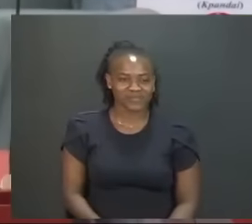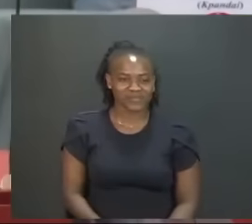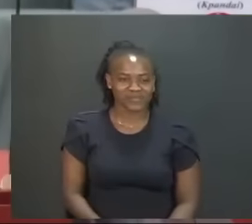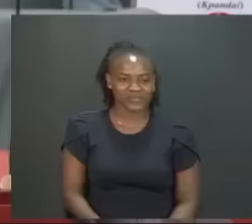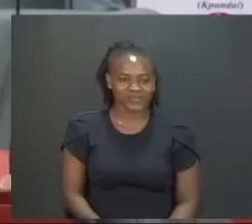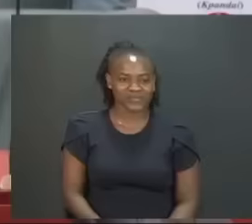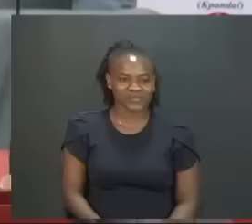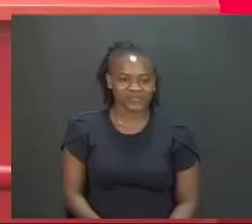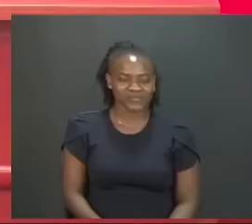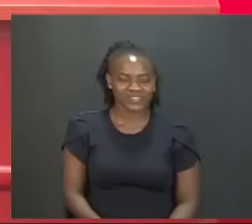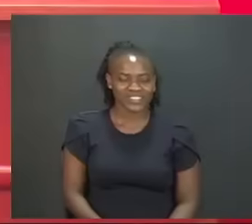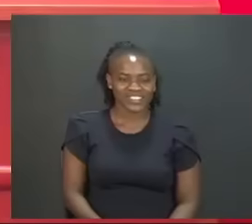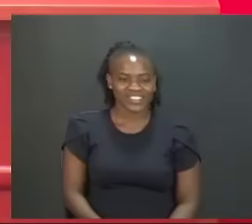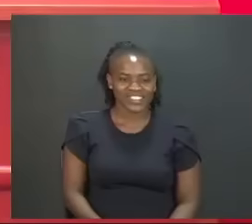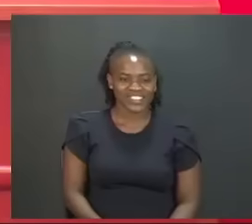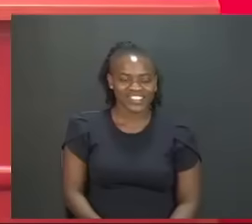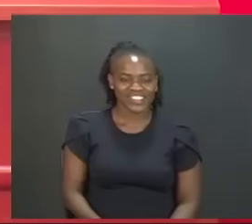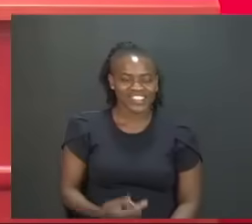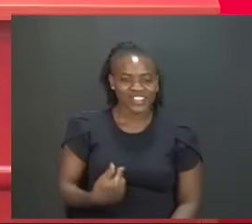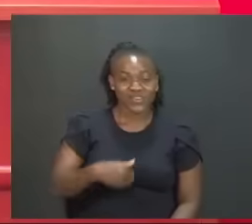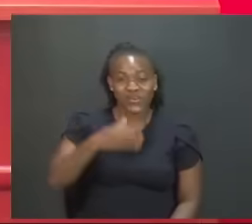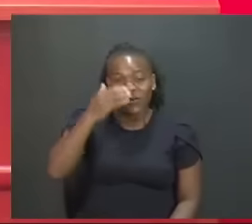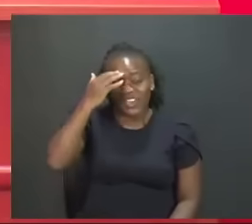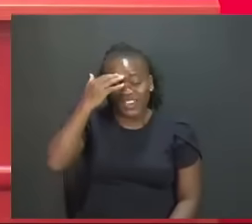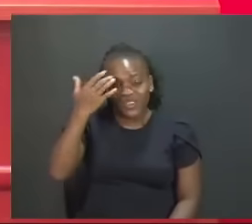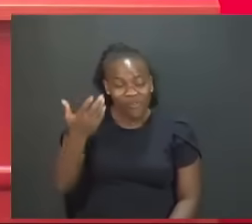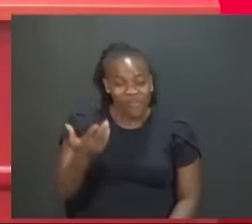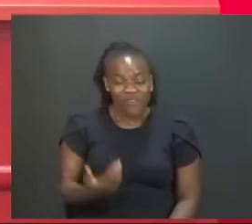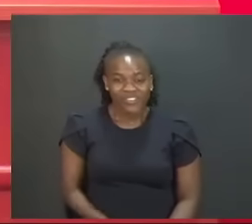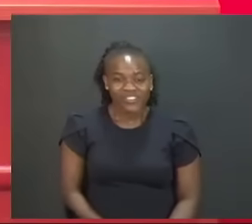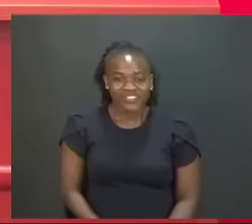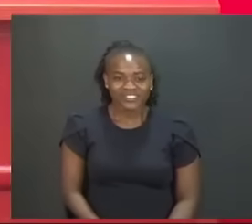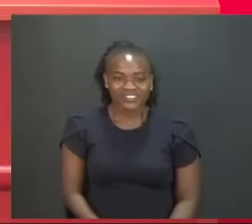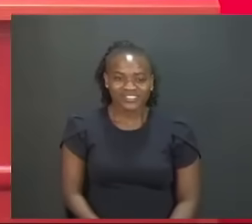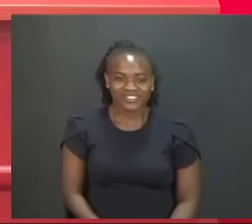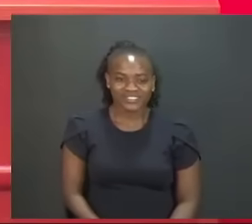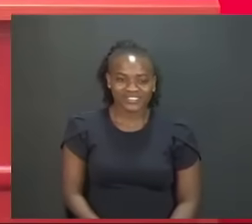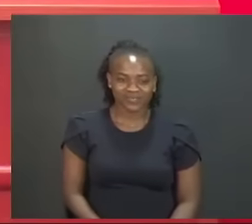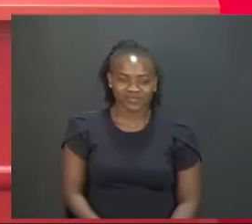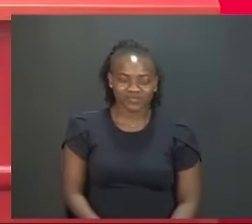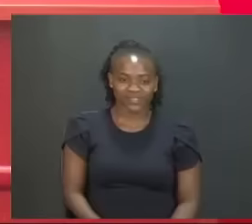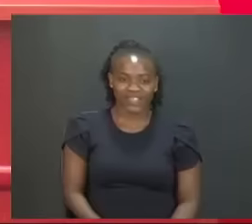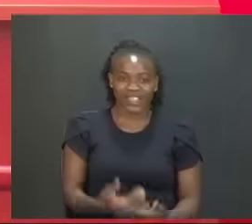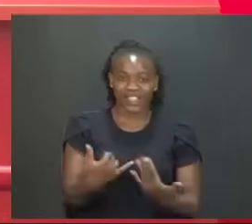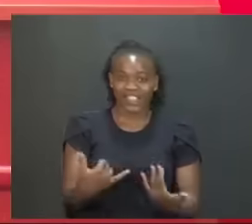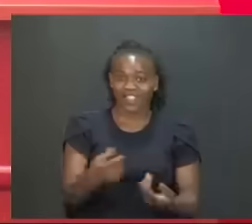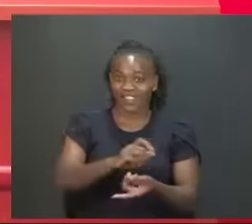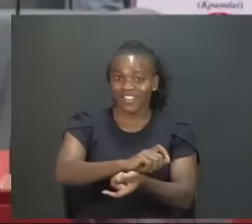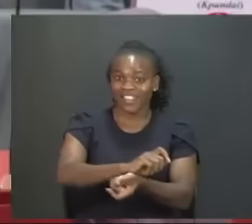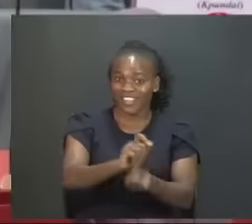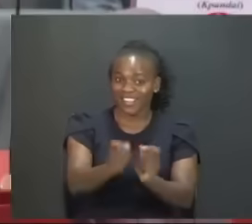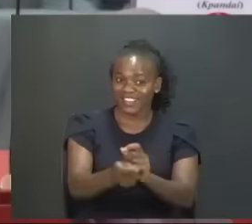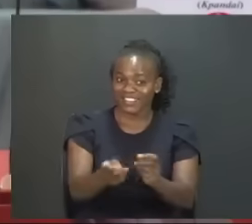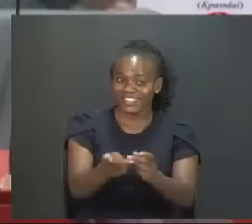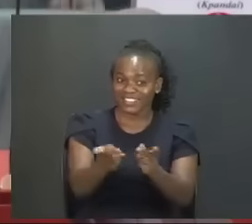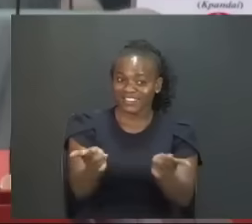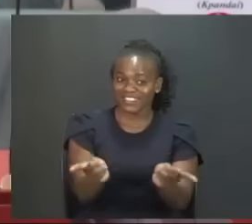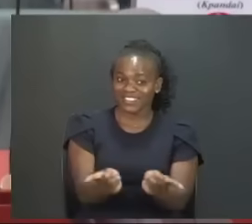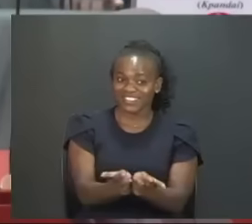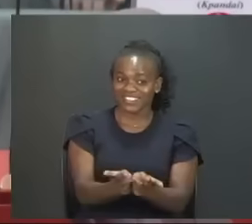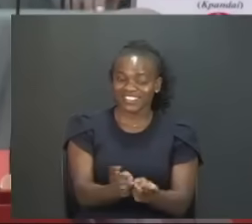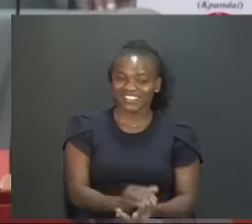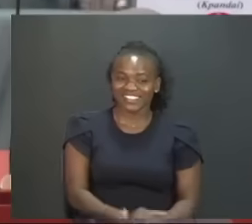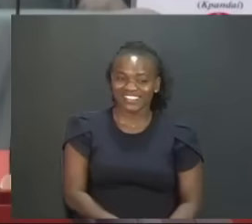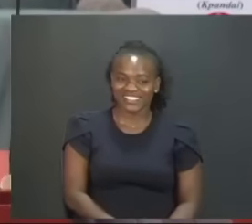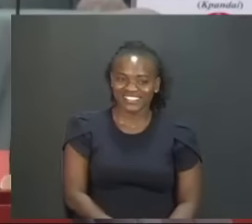telepathy and the chemistry. You see, Speaker, the gun has now been turned on you. And the majority I don't want